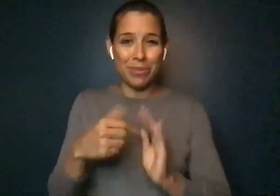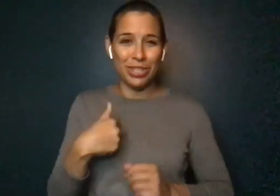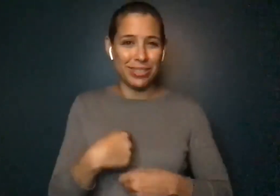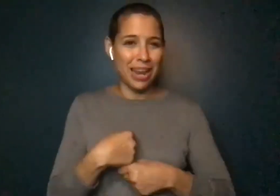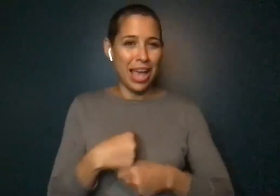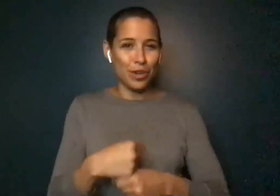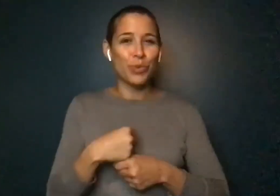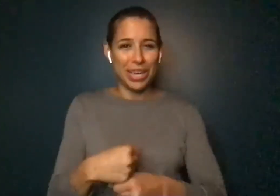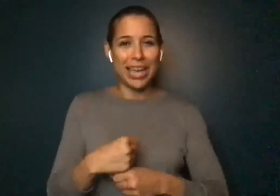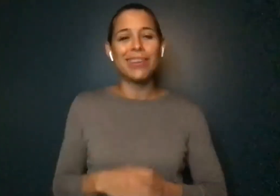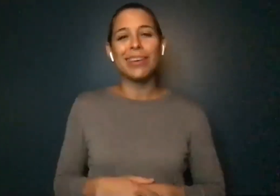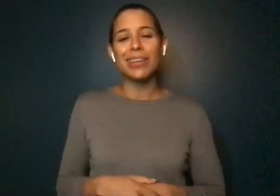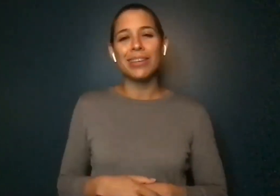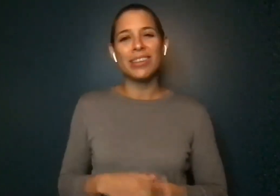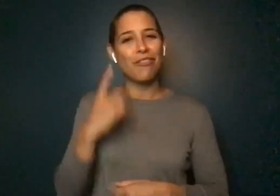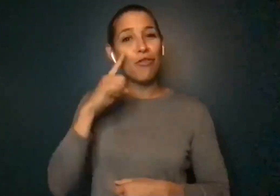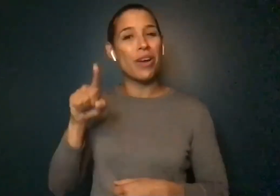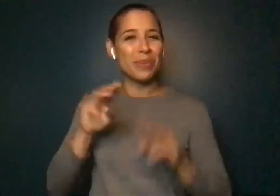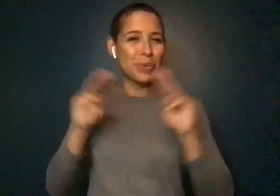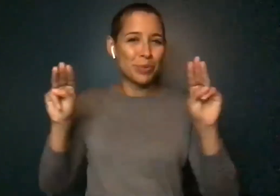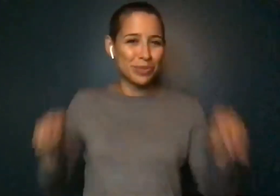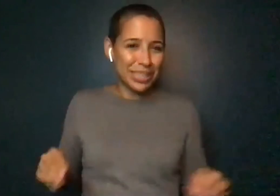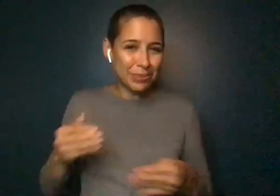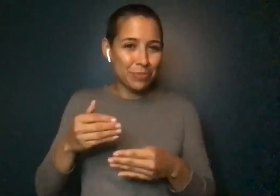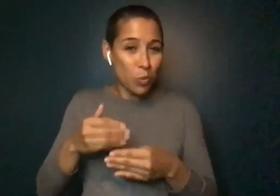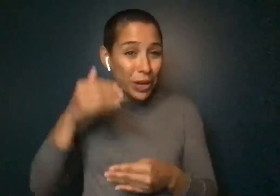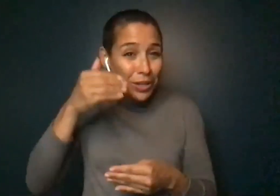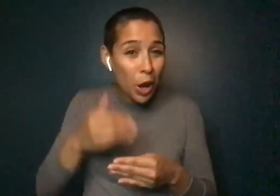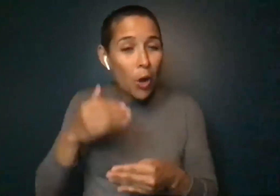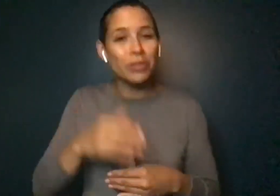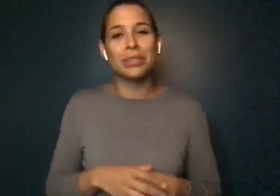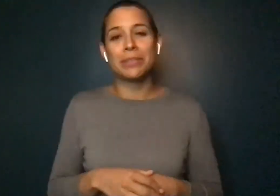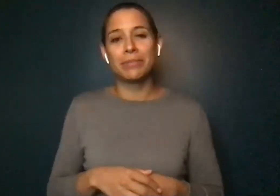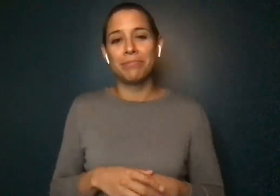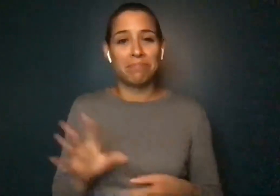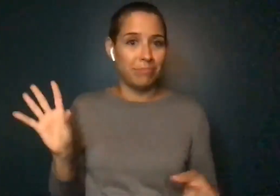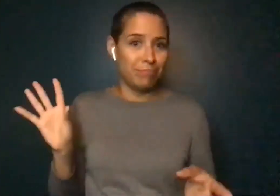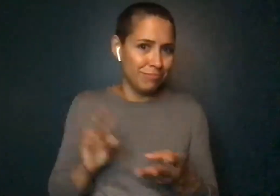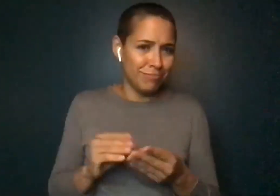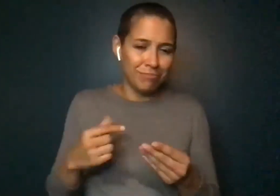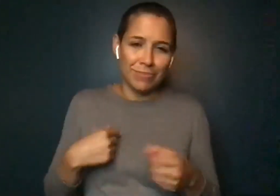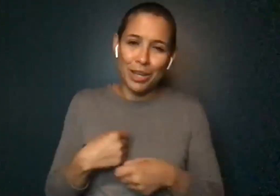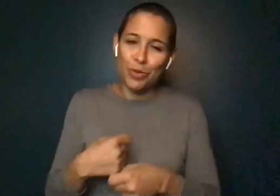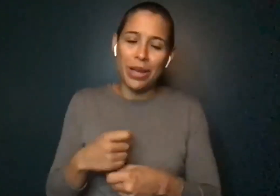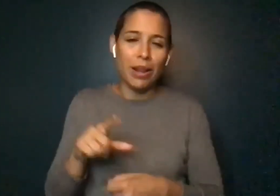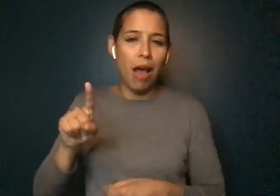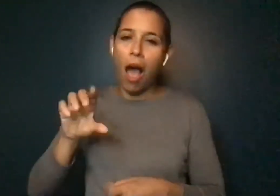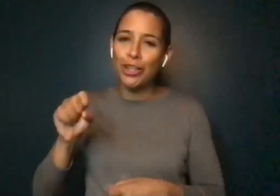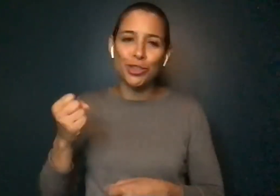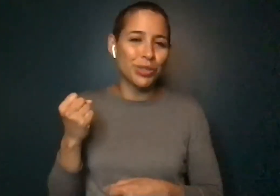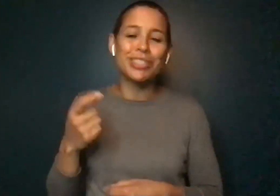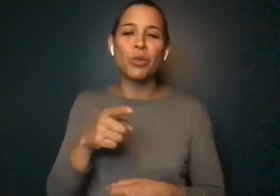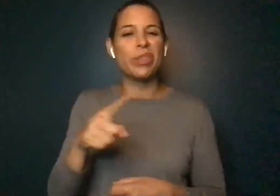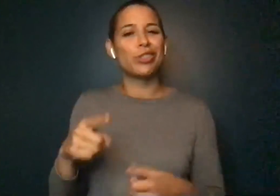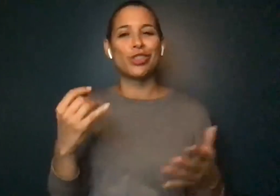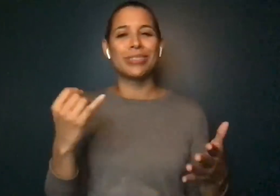the, for the windows, which are actually, there are hundreds. And so these are just sort of sketches of that. Um, but